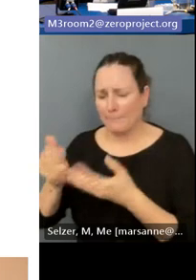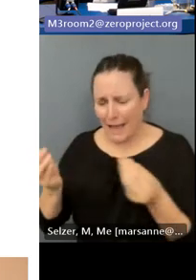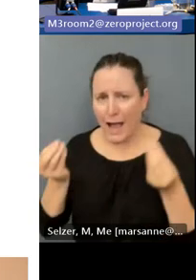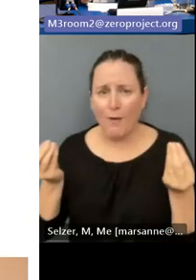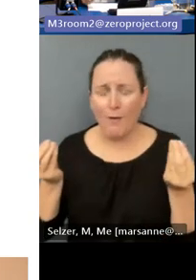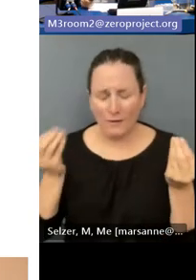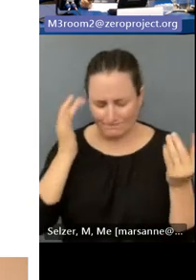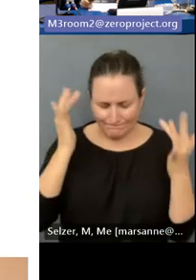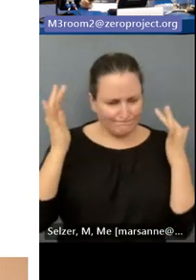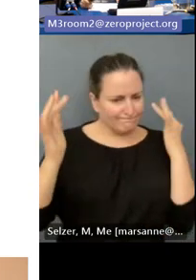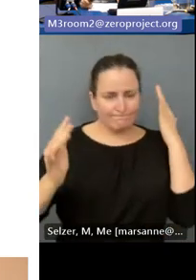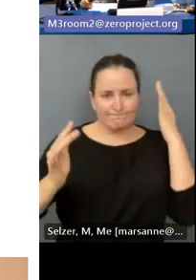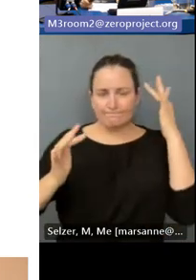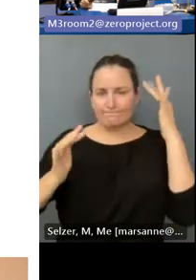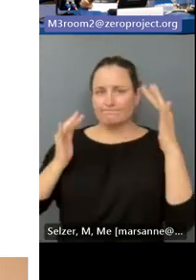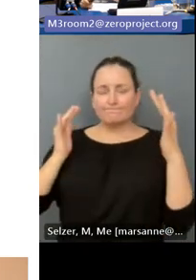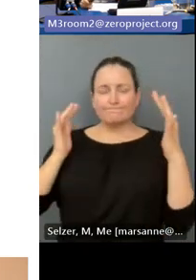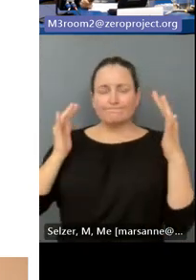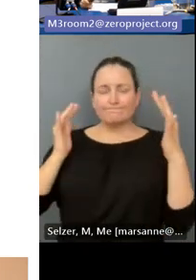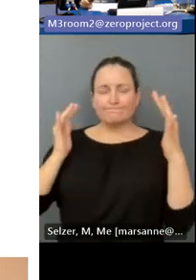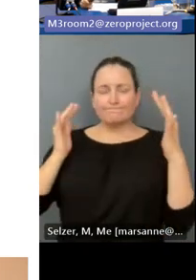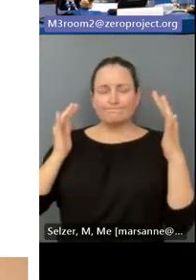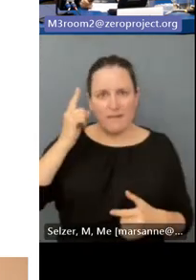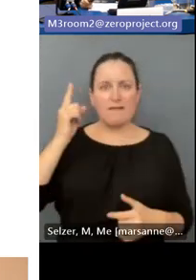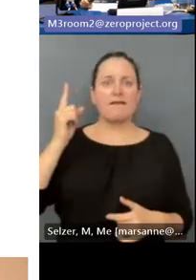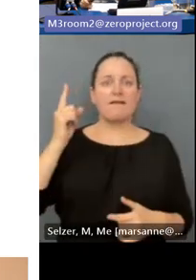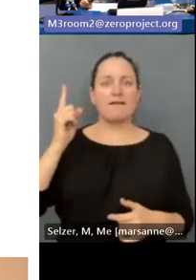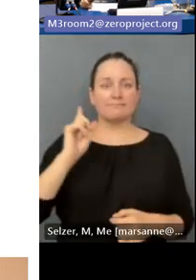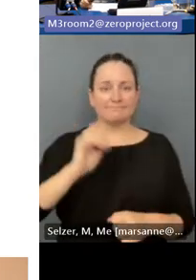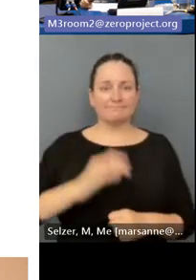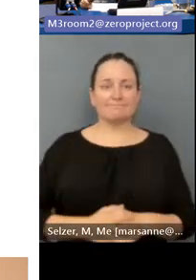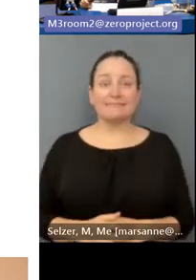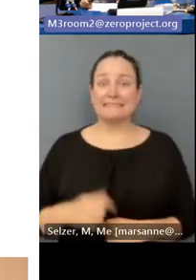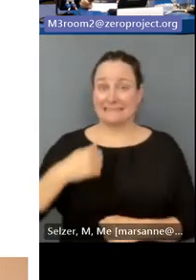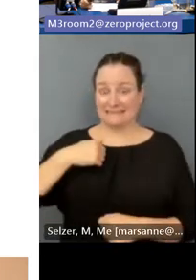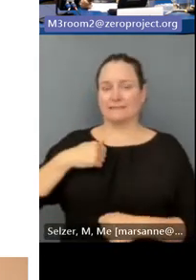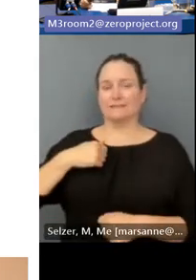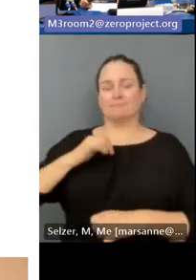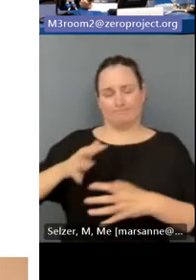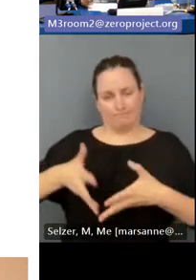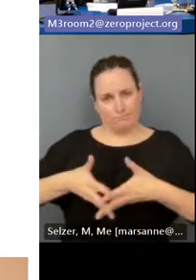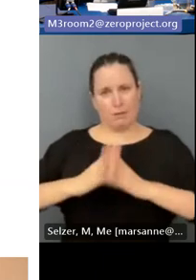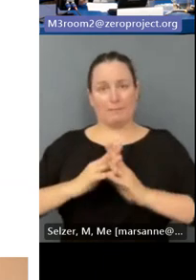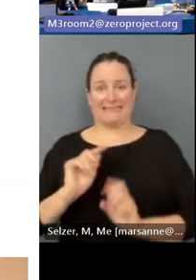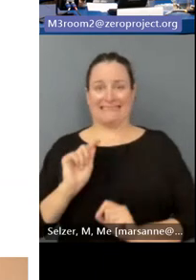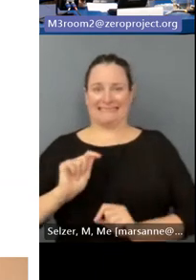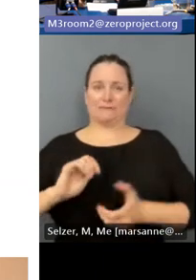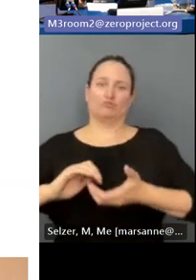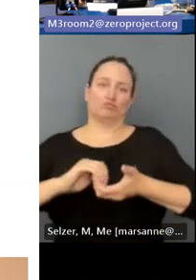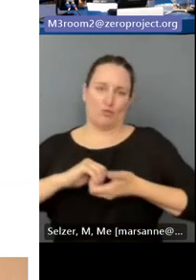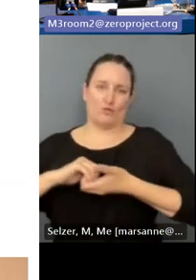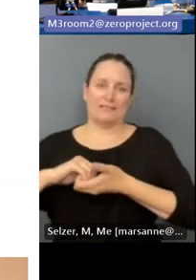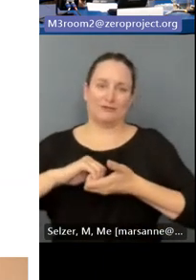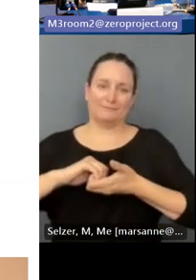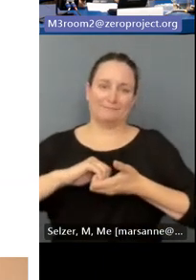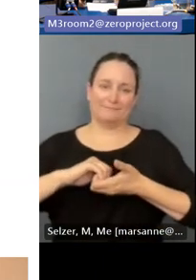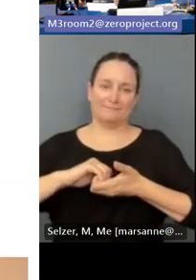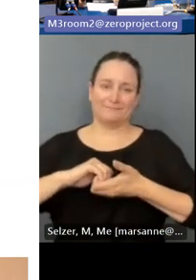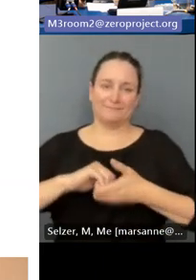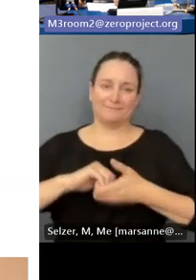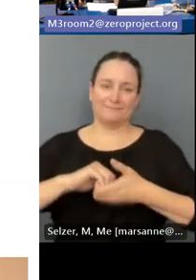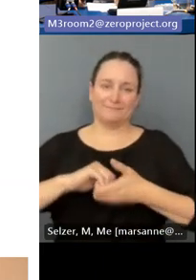this kind of situation, this moment, that Mashovi Skivery was conceived. And the idea of Mashovi Skivery at its